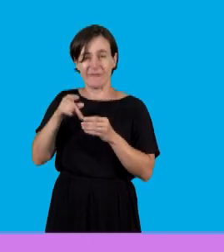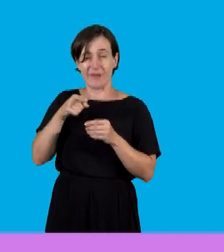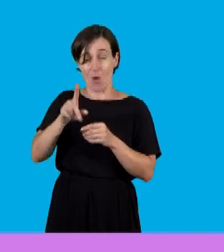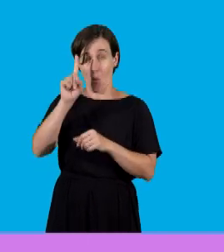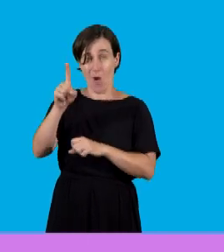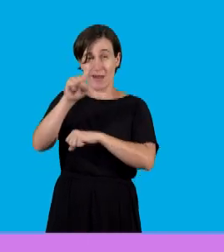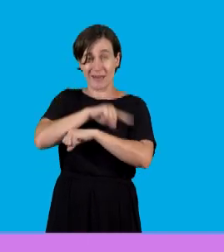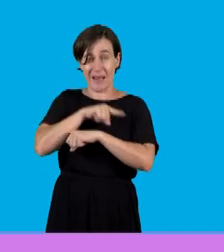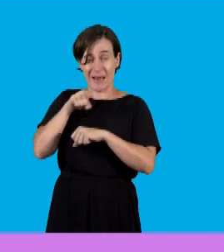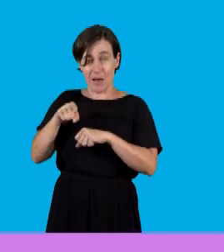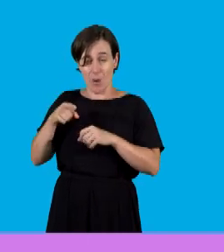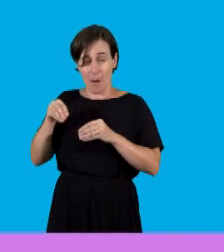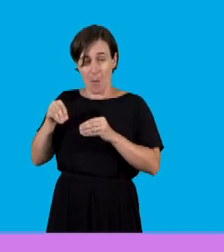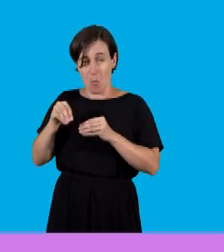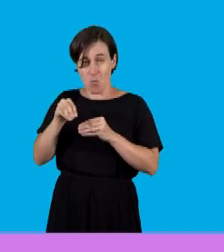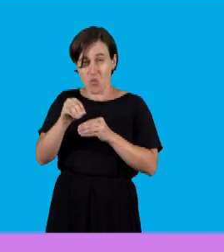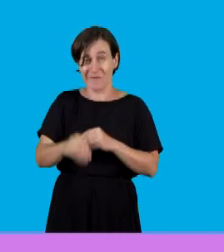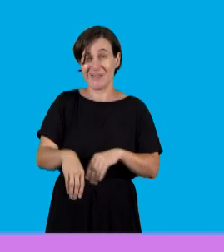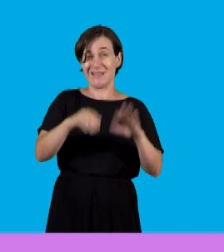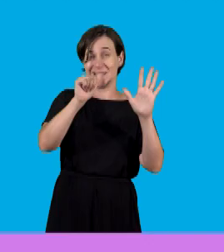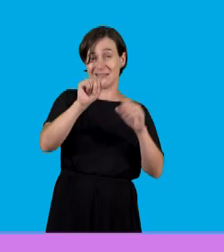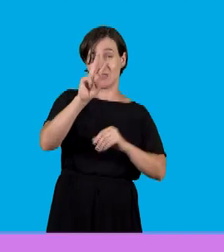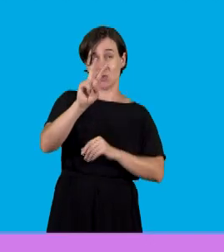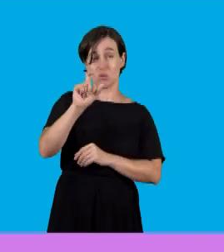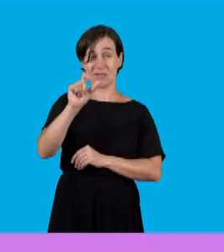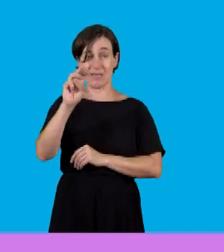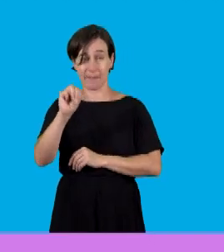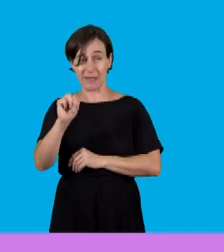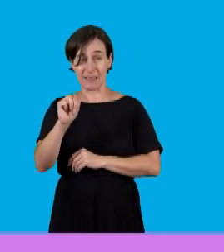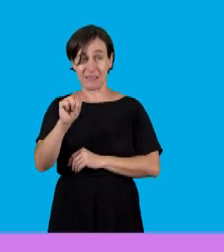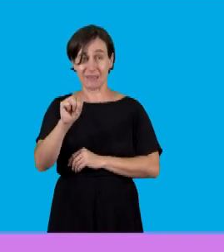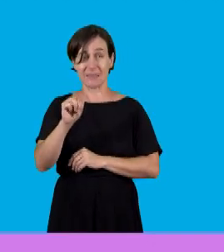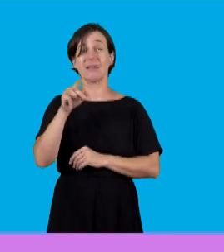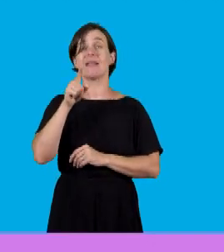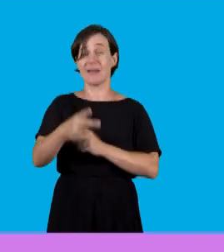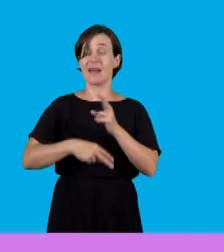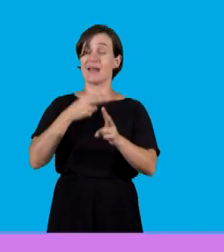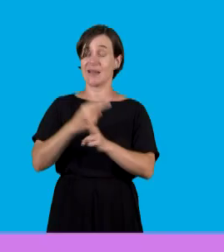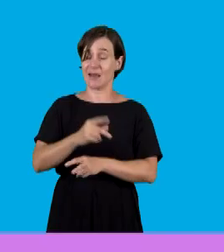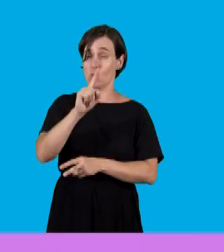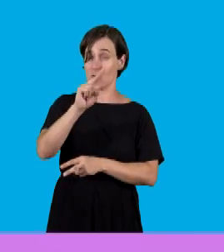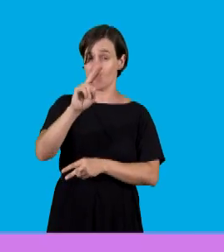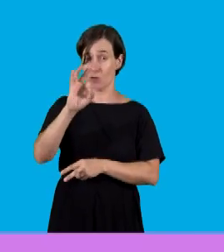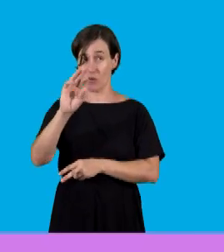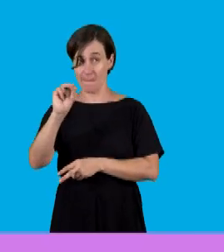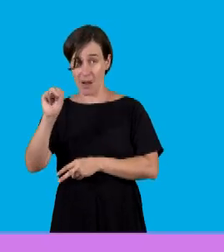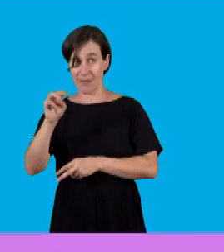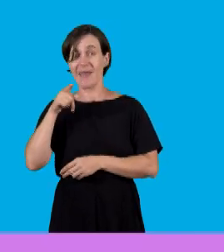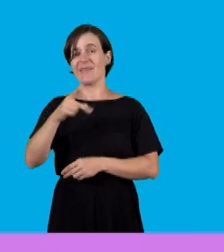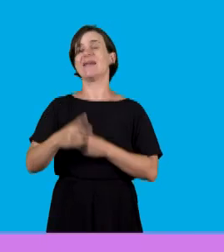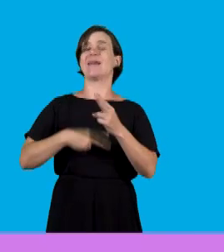snail moved in a day. If it moved 62 centimeters, then another 123 millimeter, then